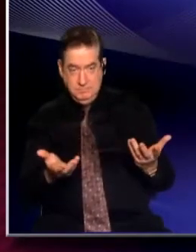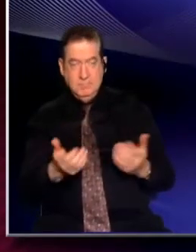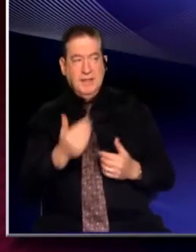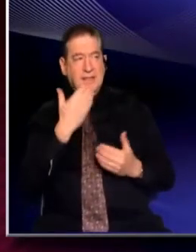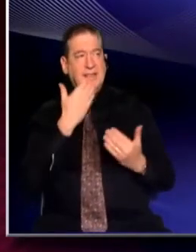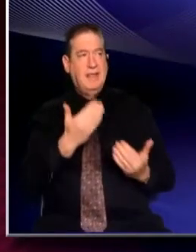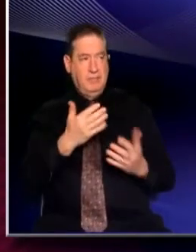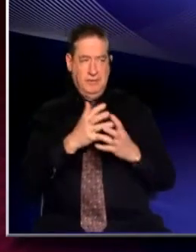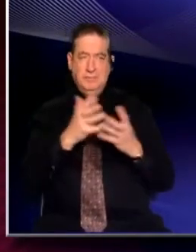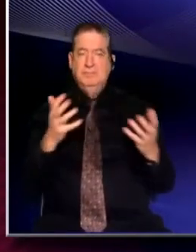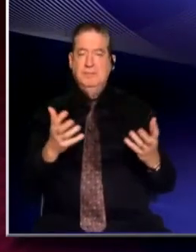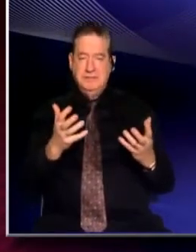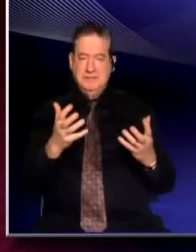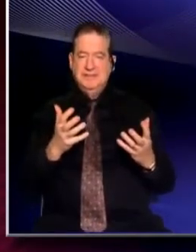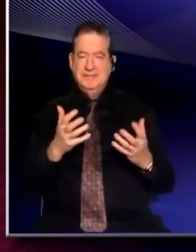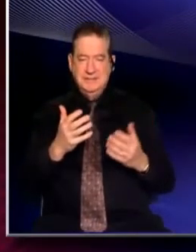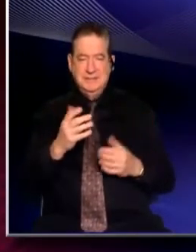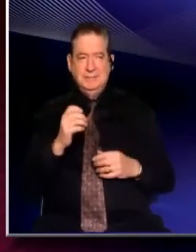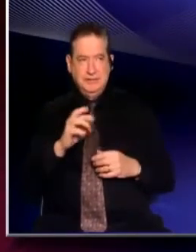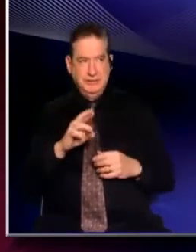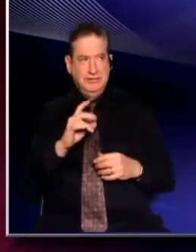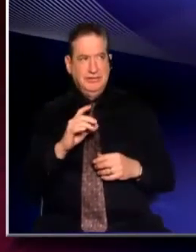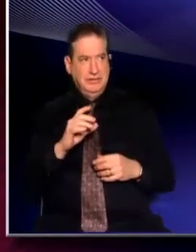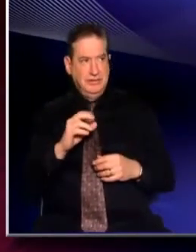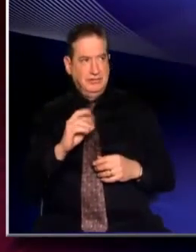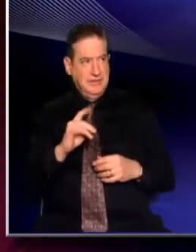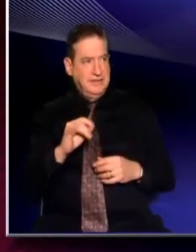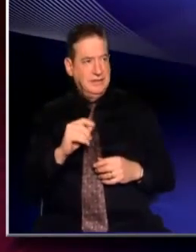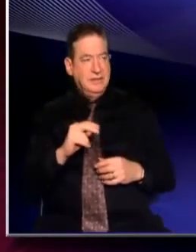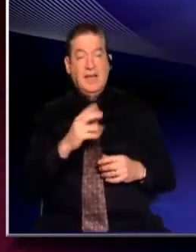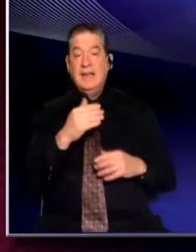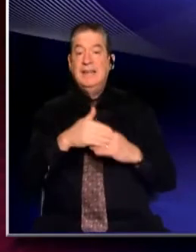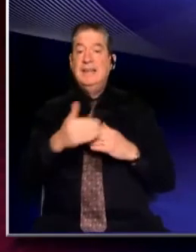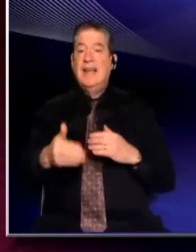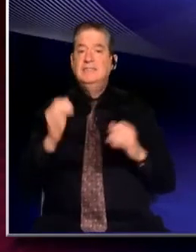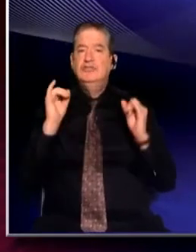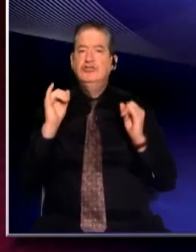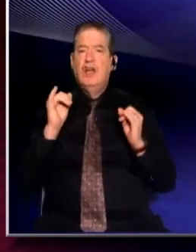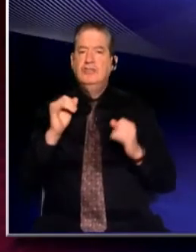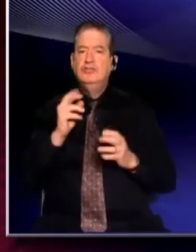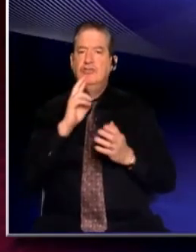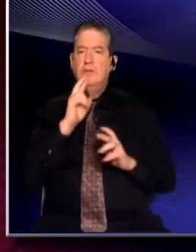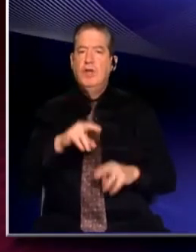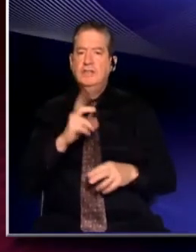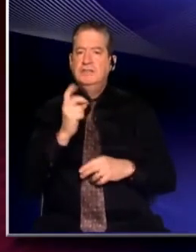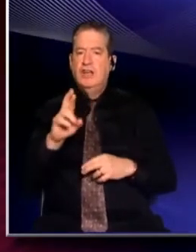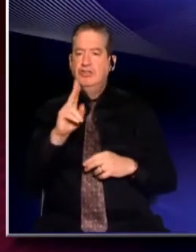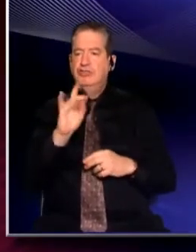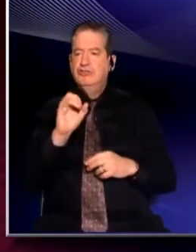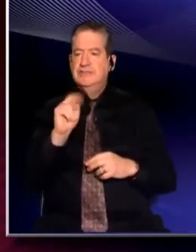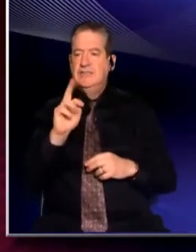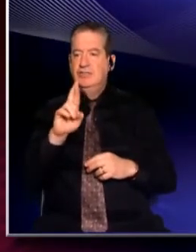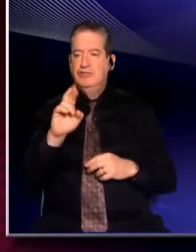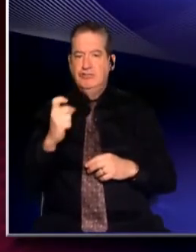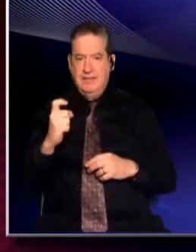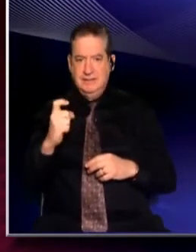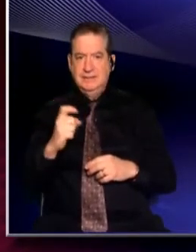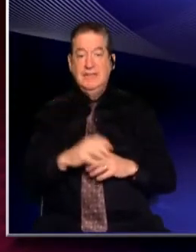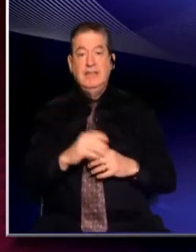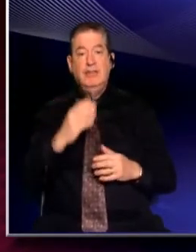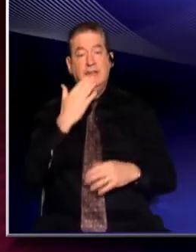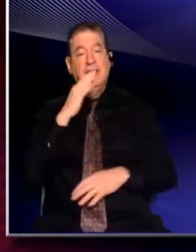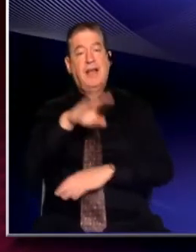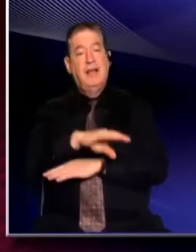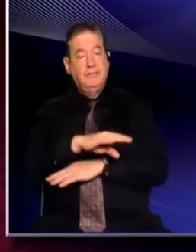Thank you very much, Thank you. Mr. Creasy. Next is instructional report by Dr. Kristen Rex. Good afternoon,